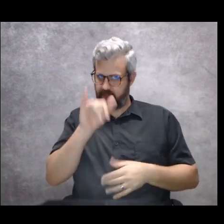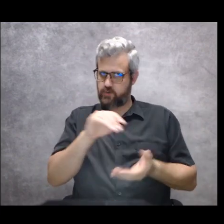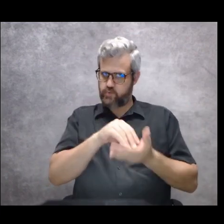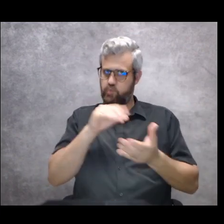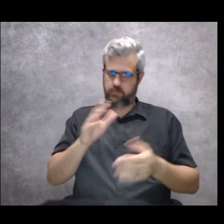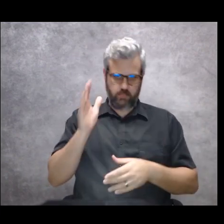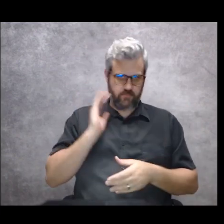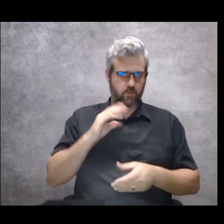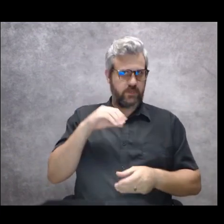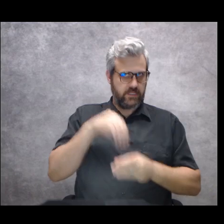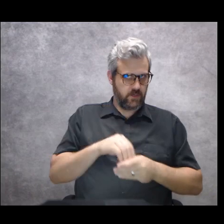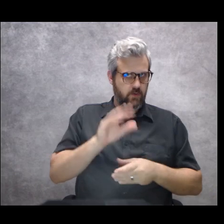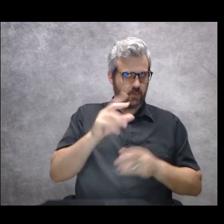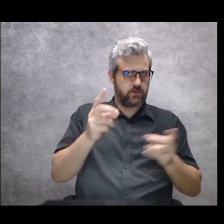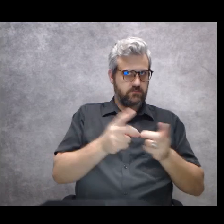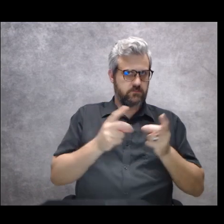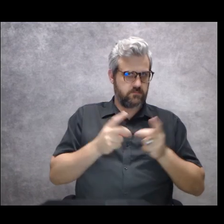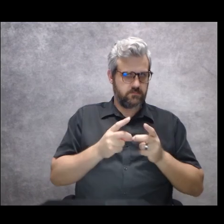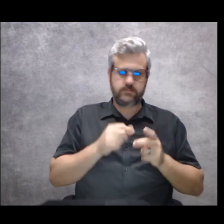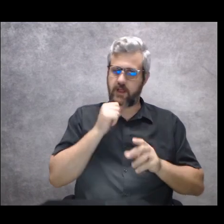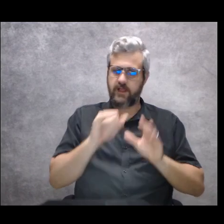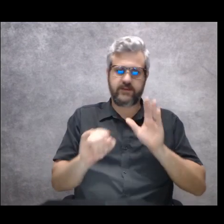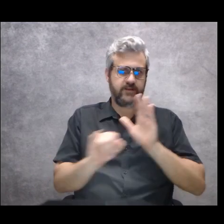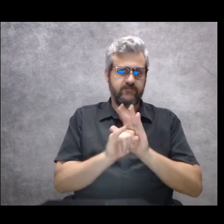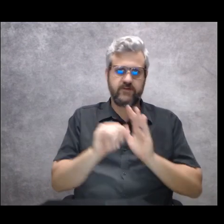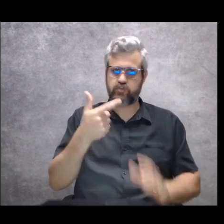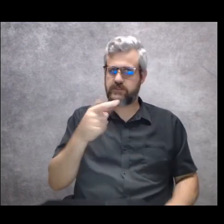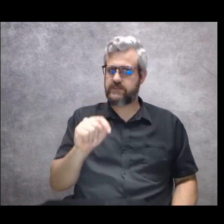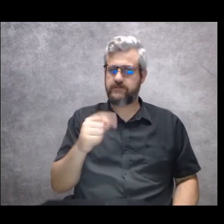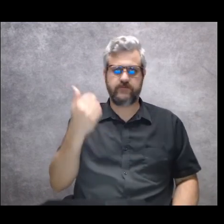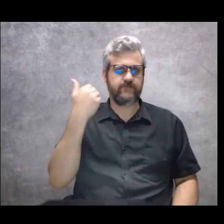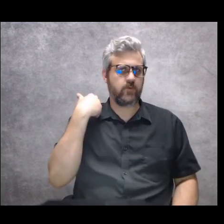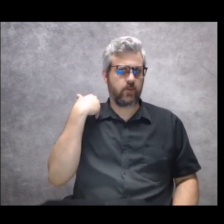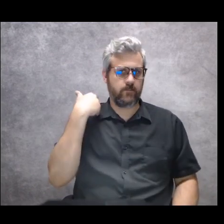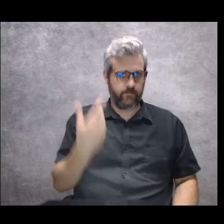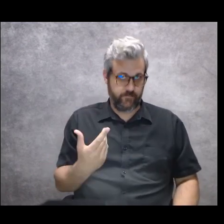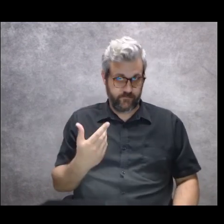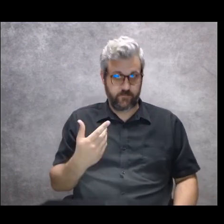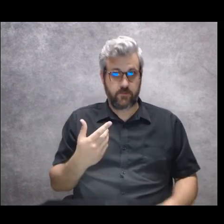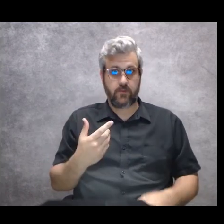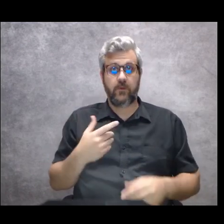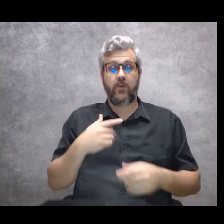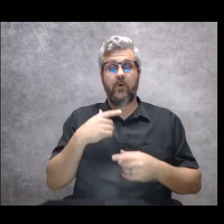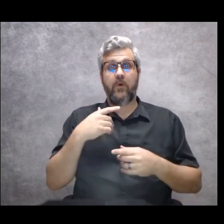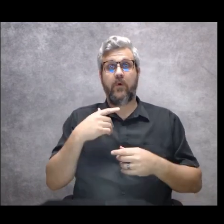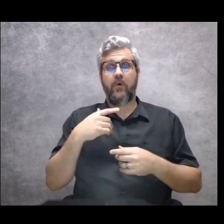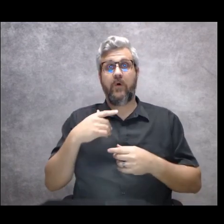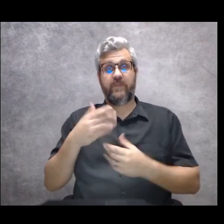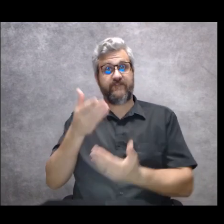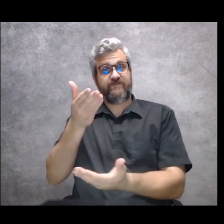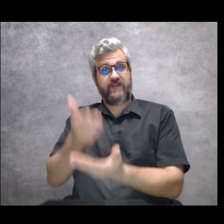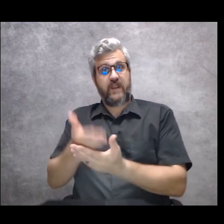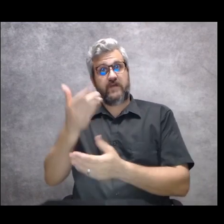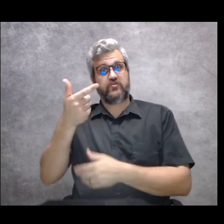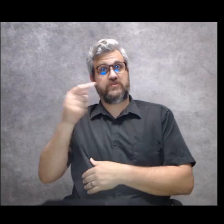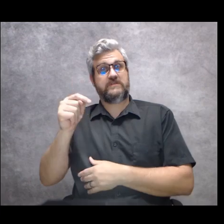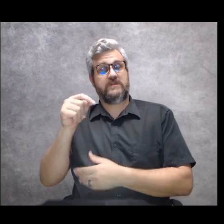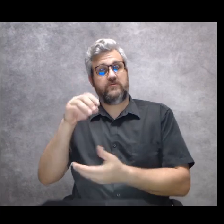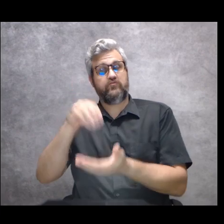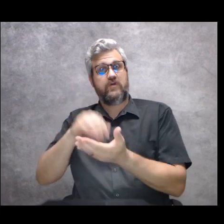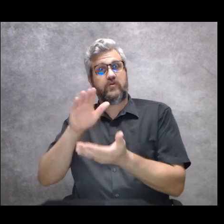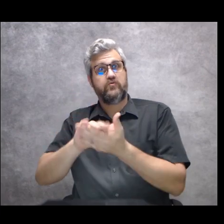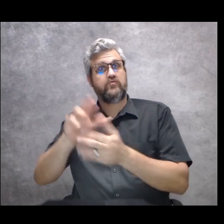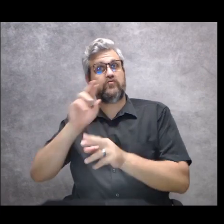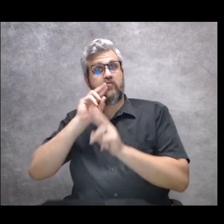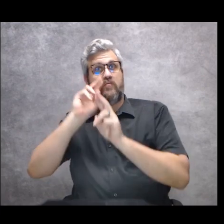not identified as GT. When listing the discrepancy on the Validation of GT Records report, do not